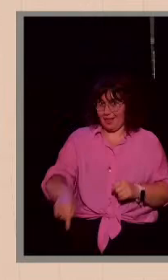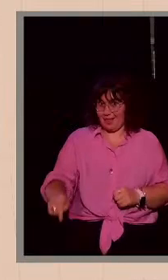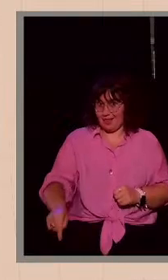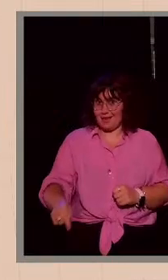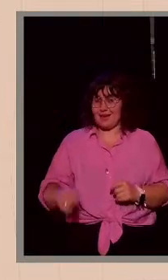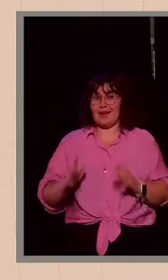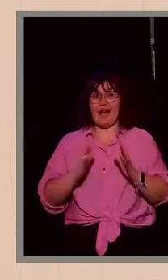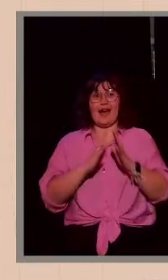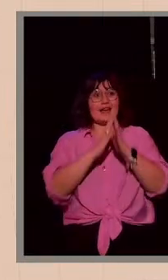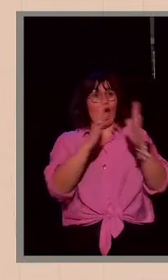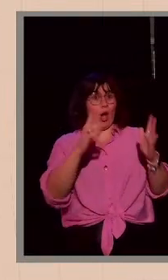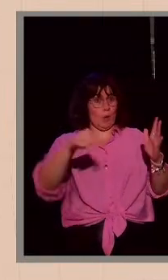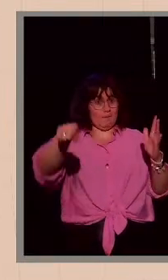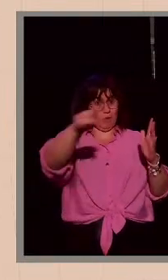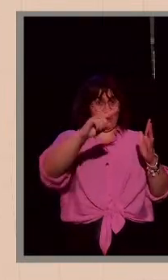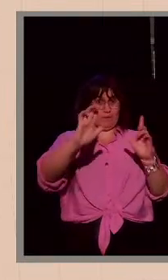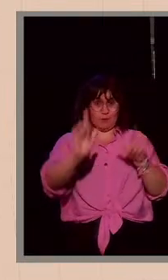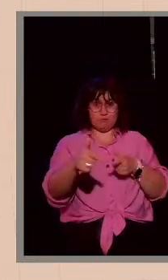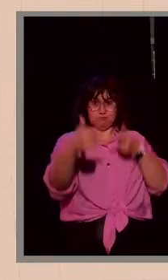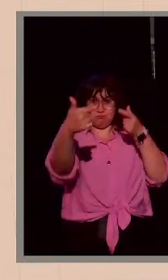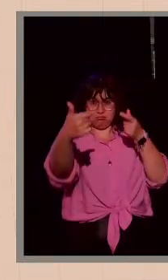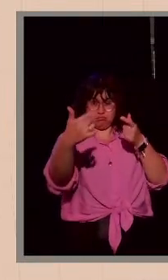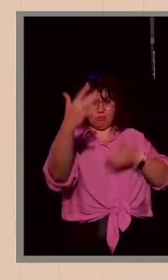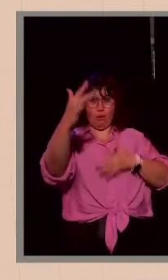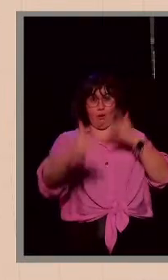home for those of you who are on the live stream.